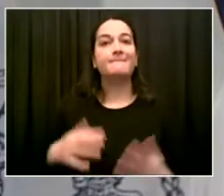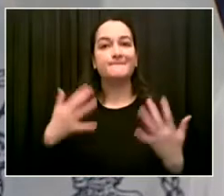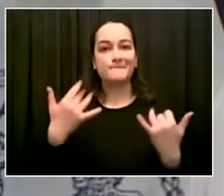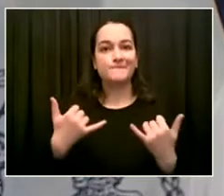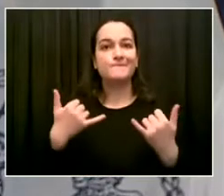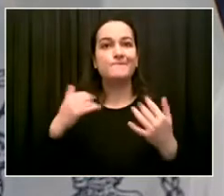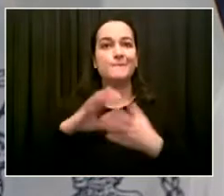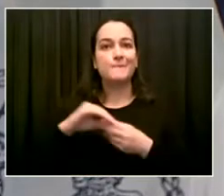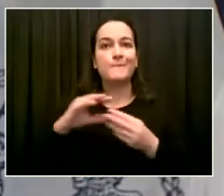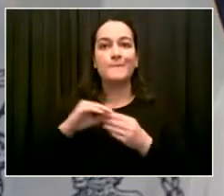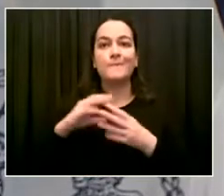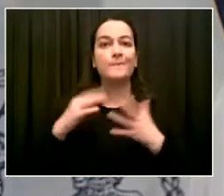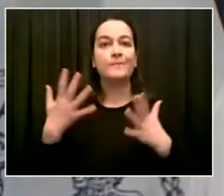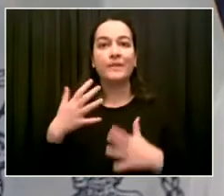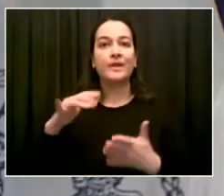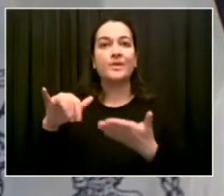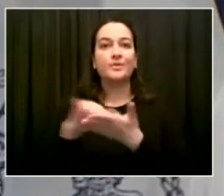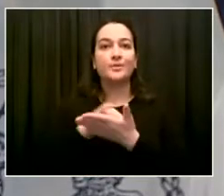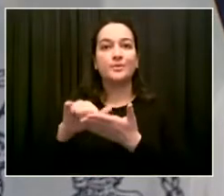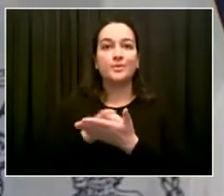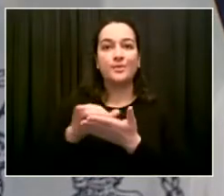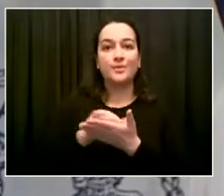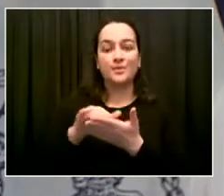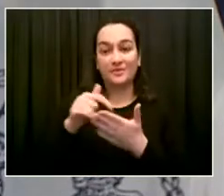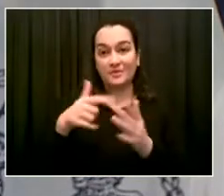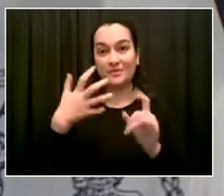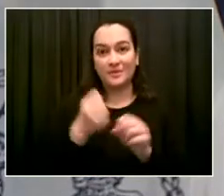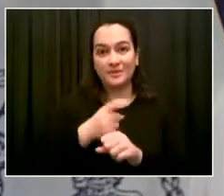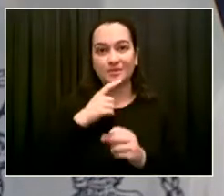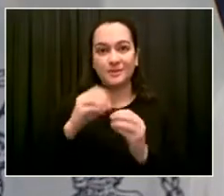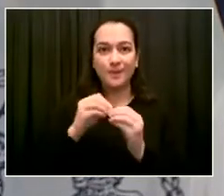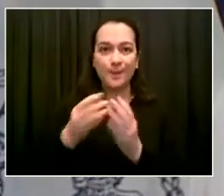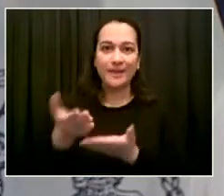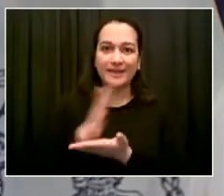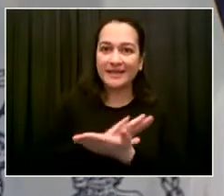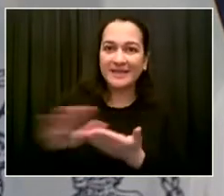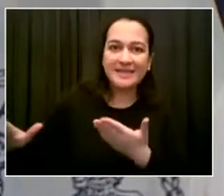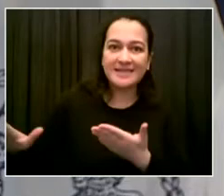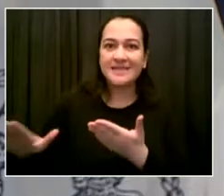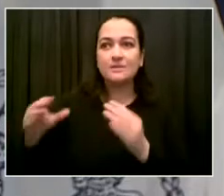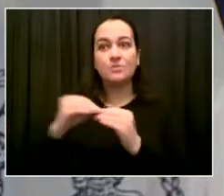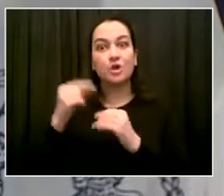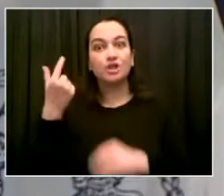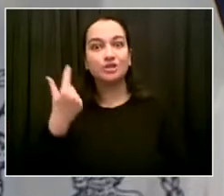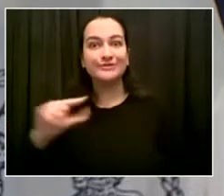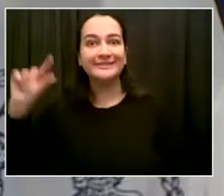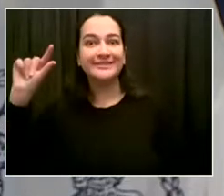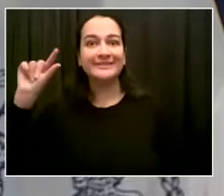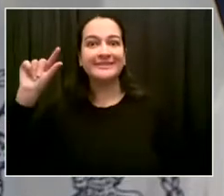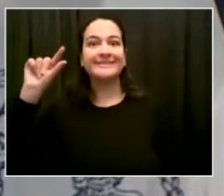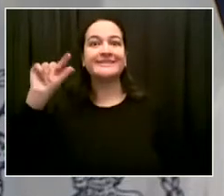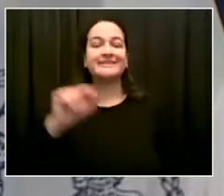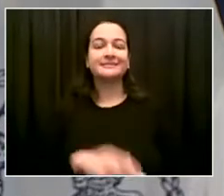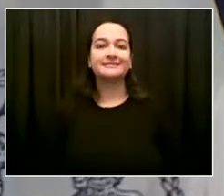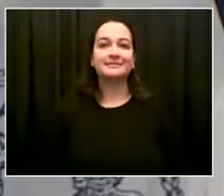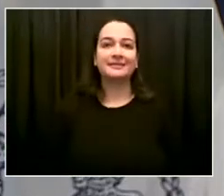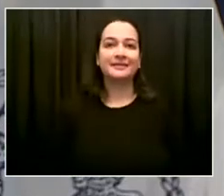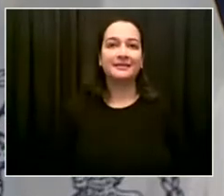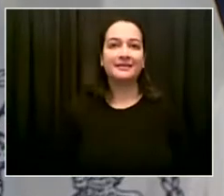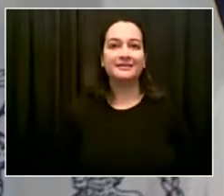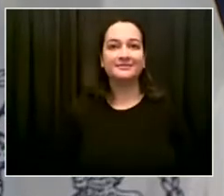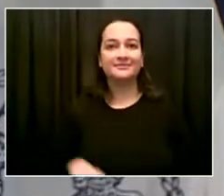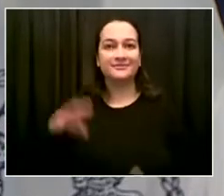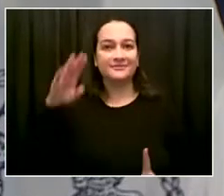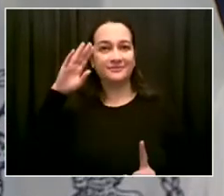open streets, what we're going to be doing with congestion pricing, all of this is about a greener city for sure, a